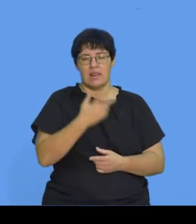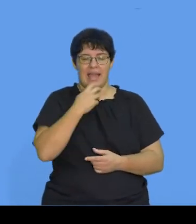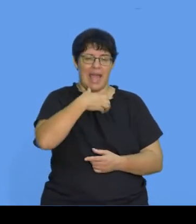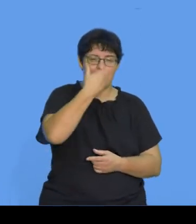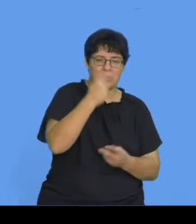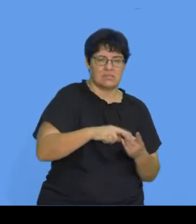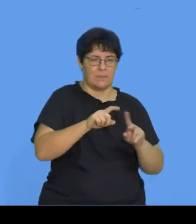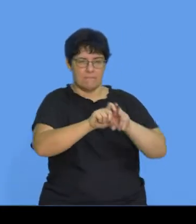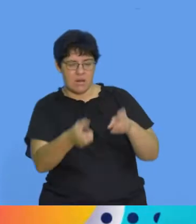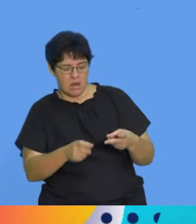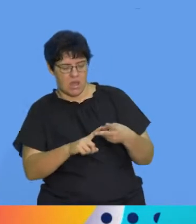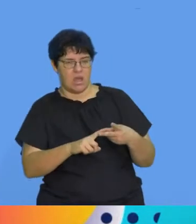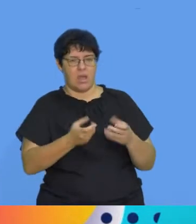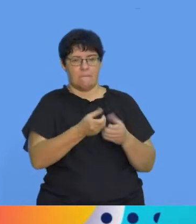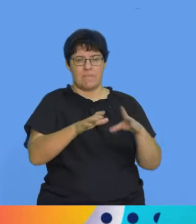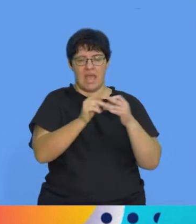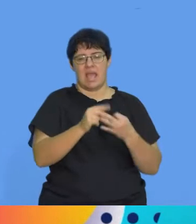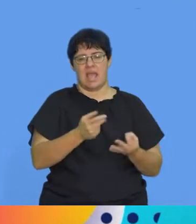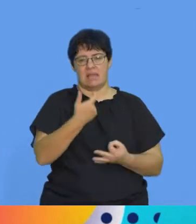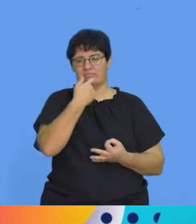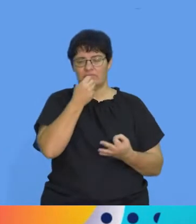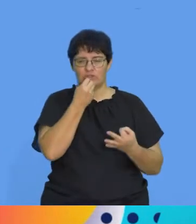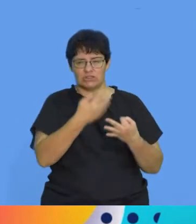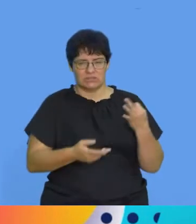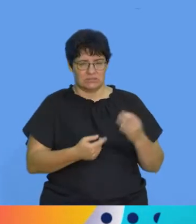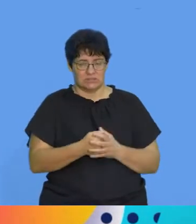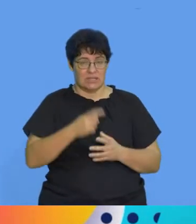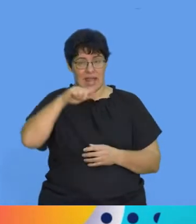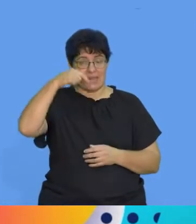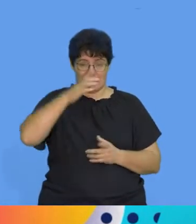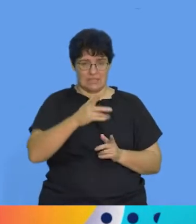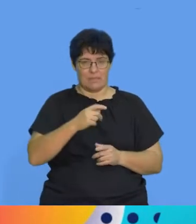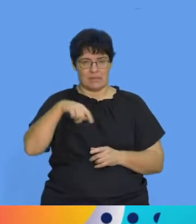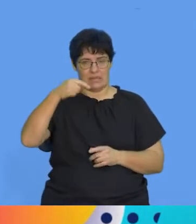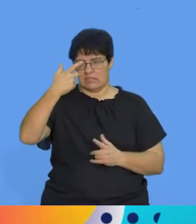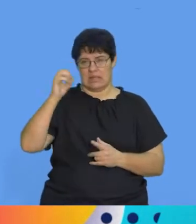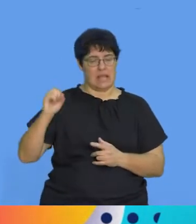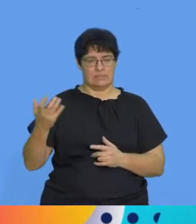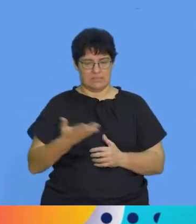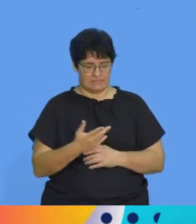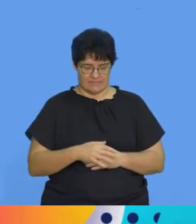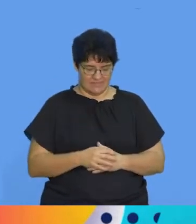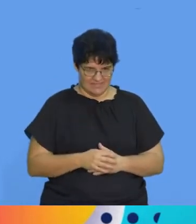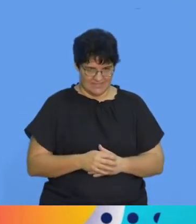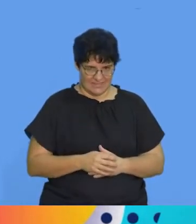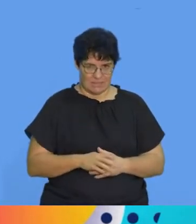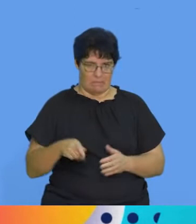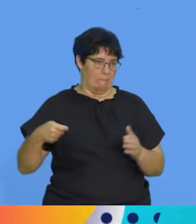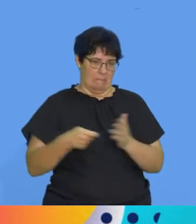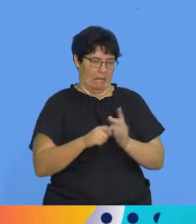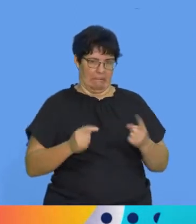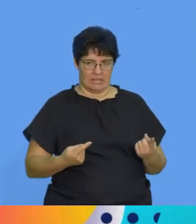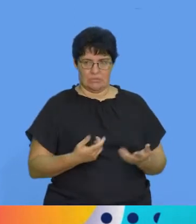sugar, those of you who love apples and bananas and pears and lychees and honey, right, but honey is expensive. I can never